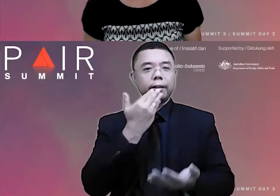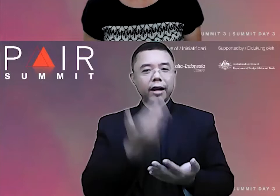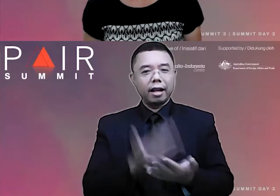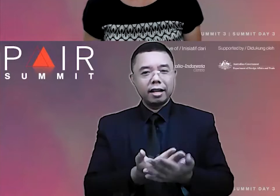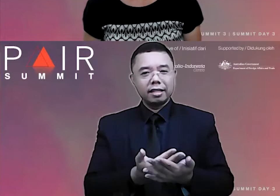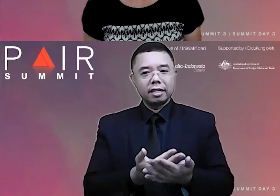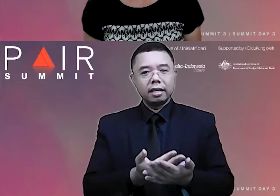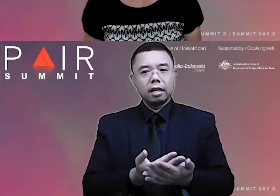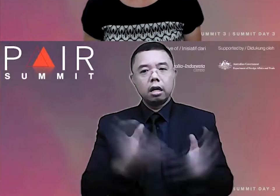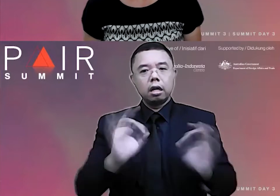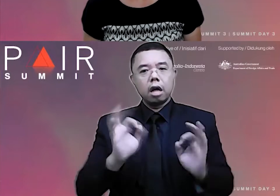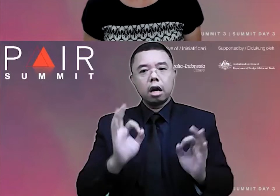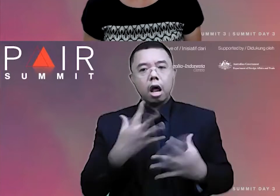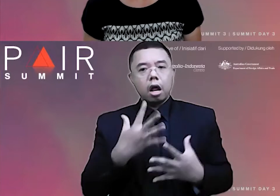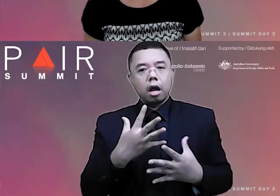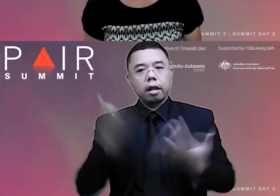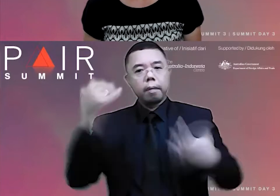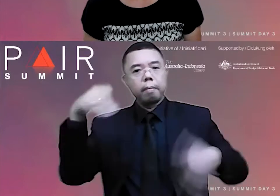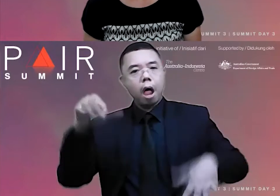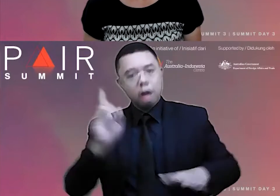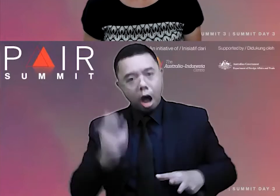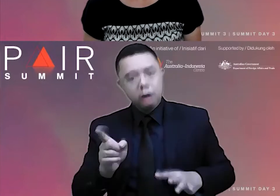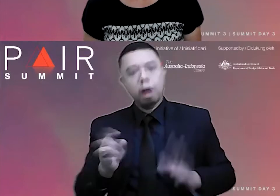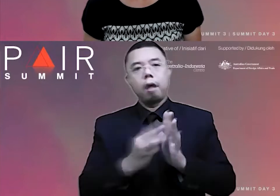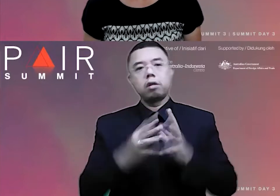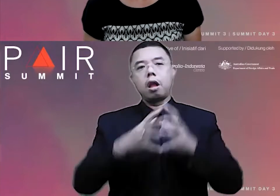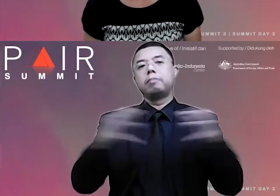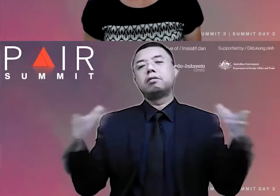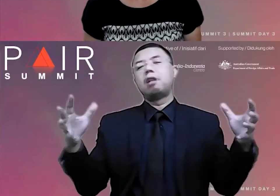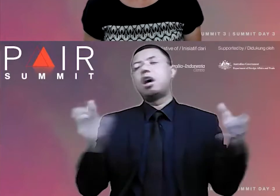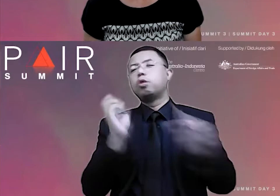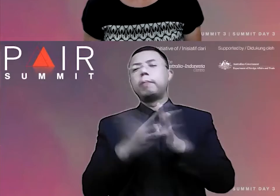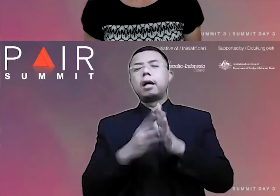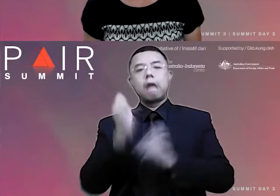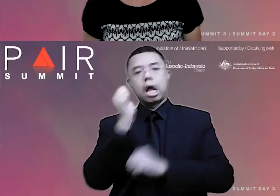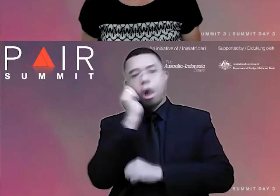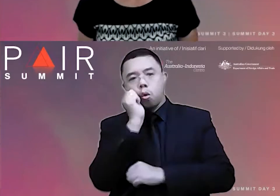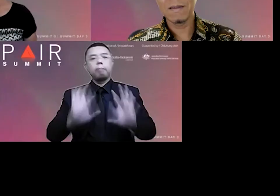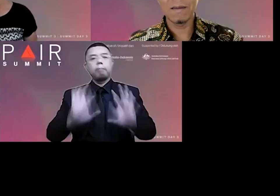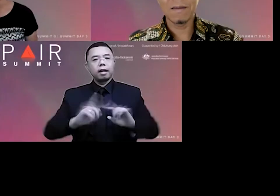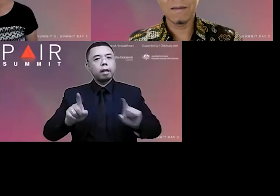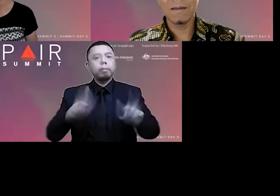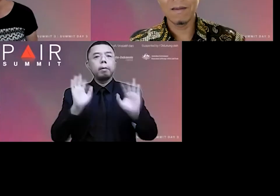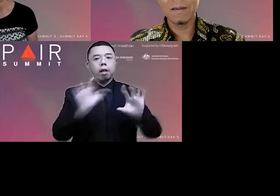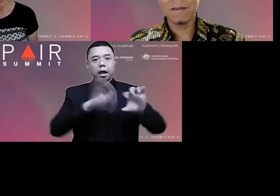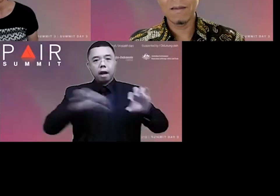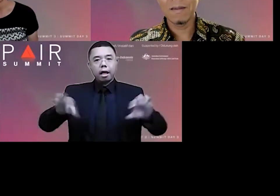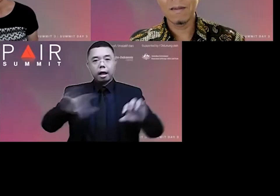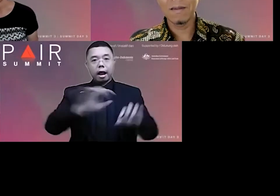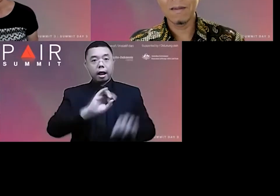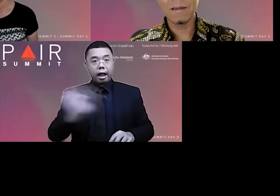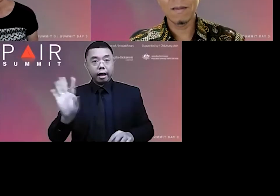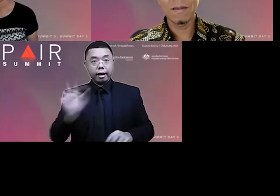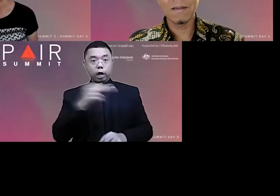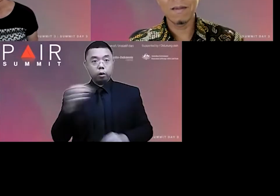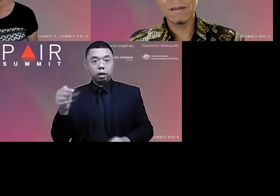affected when it comes to job losses, but plenty of other areas in Indonesia also feeling the effects, which has to be noted because